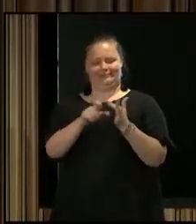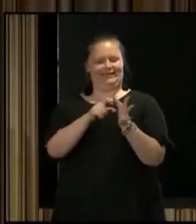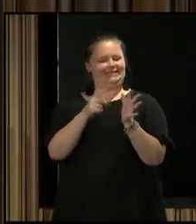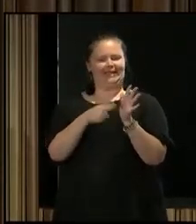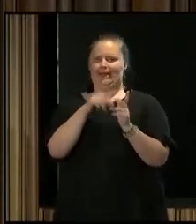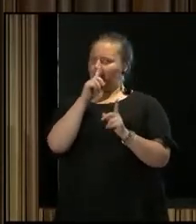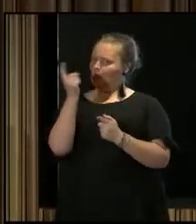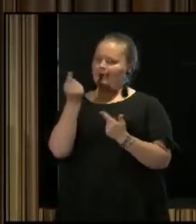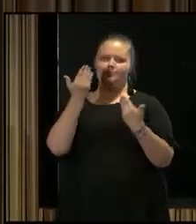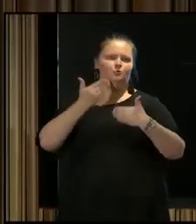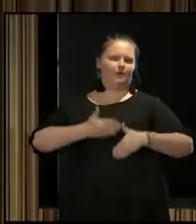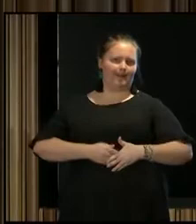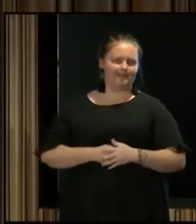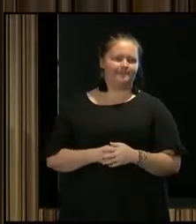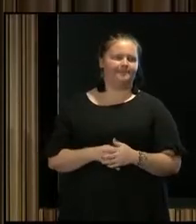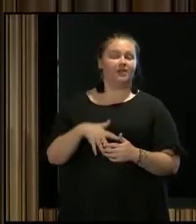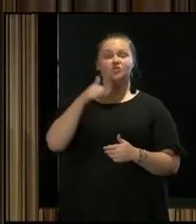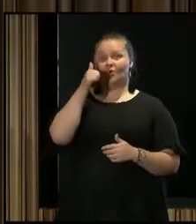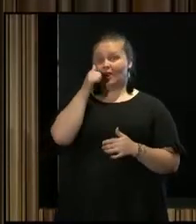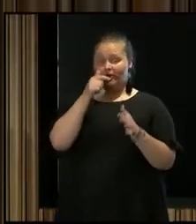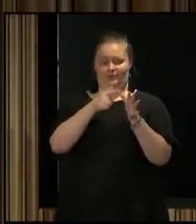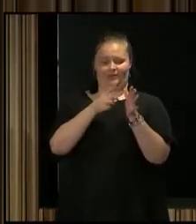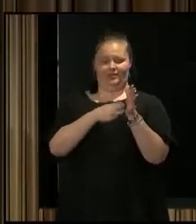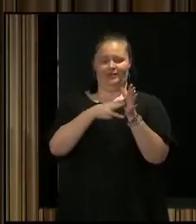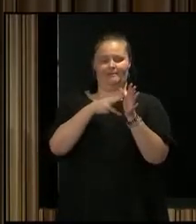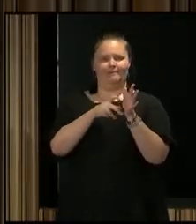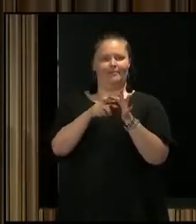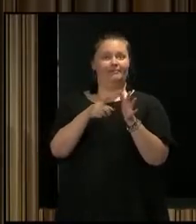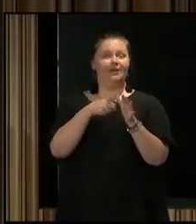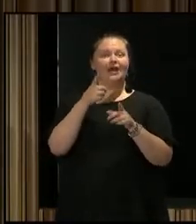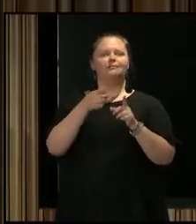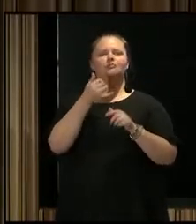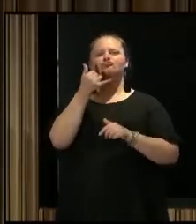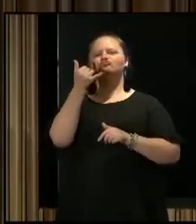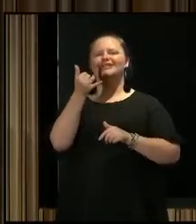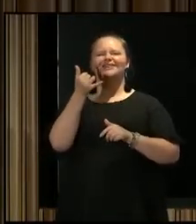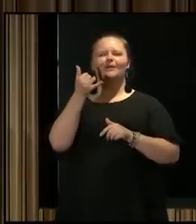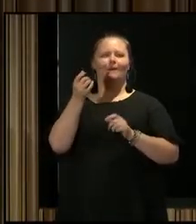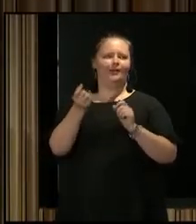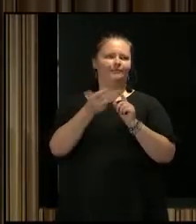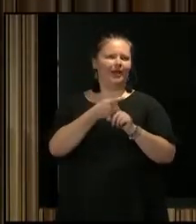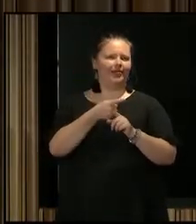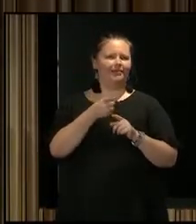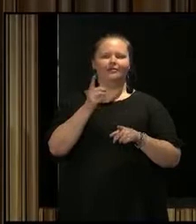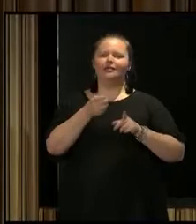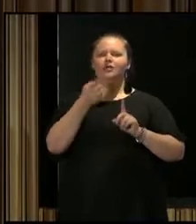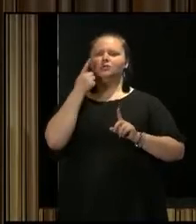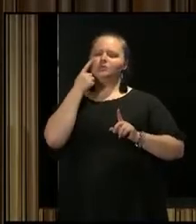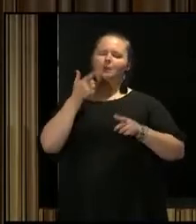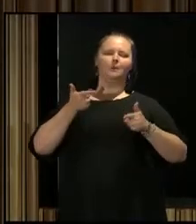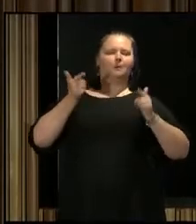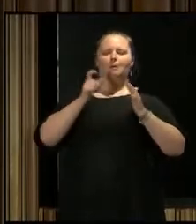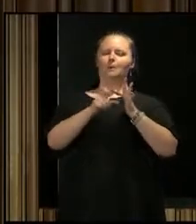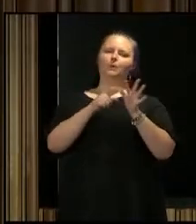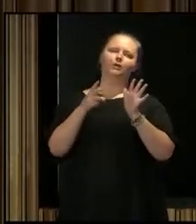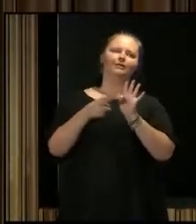tonight, and I know Amanda's pretty good. She'll often ring rather than email, but when I saw her, you know, when you see the Executive Dean or the